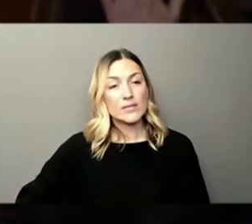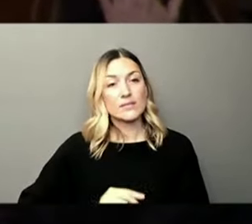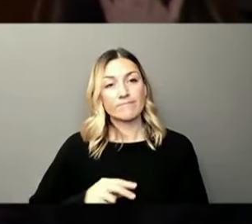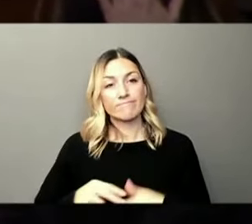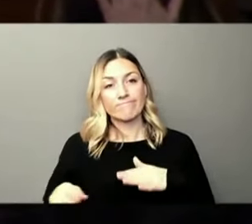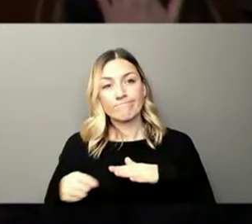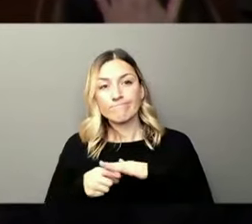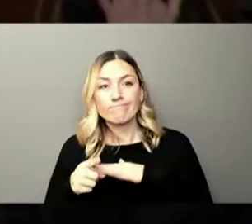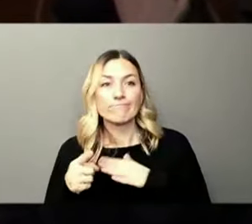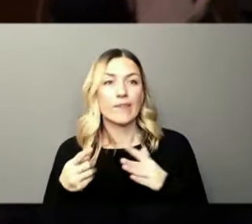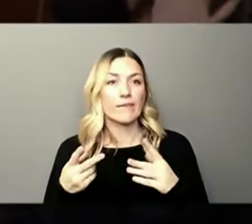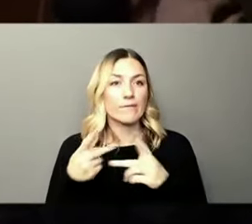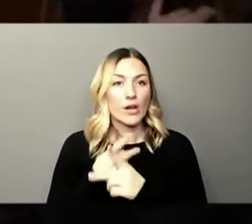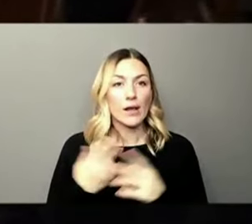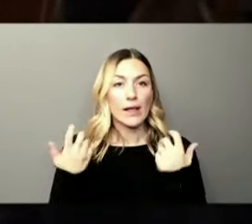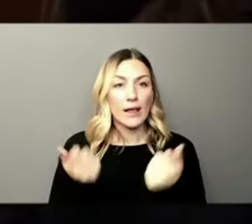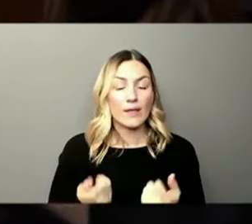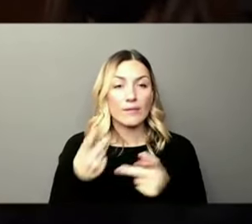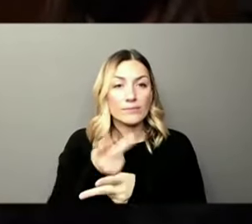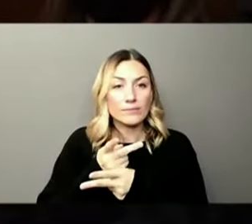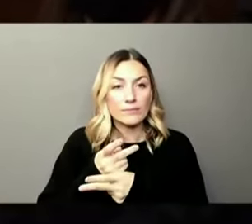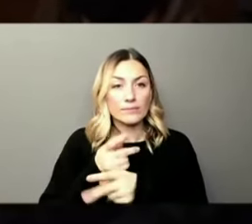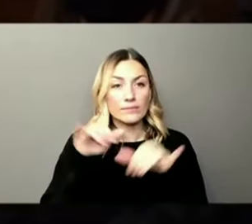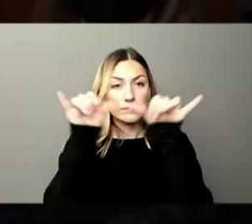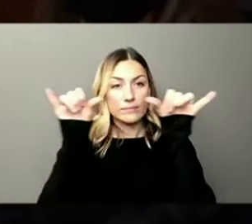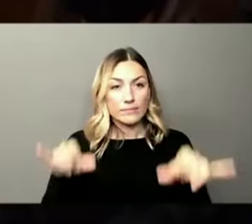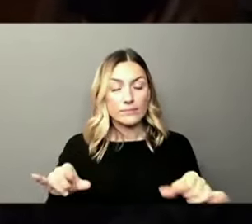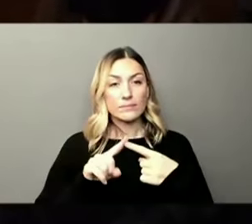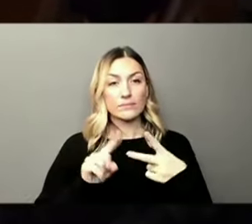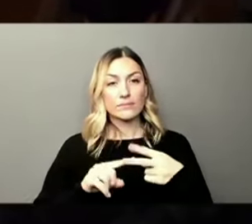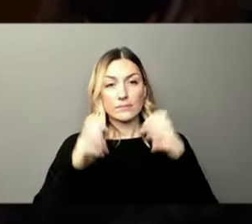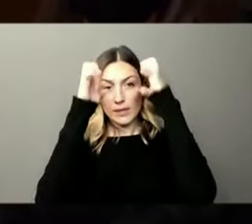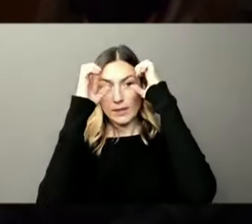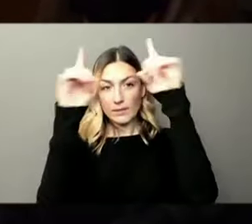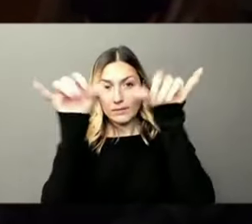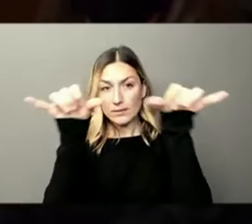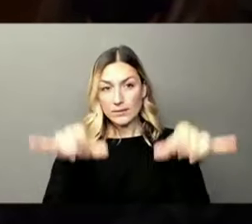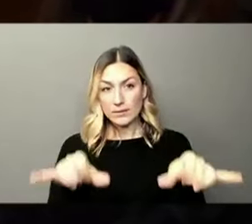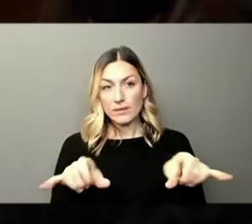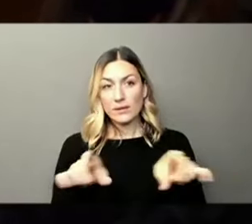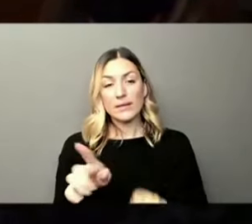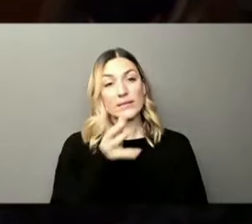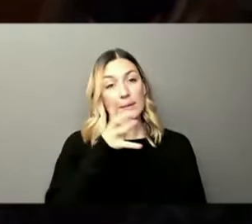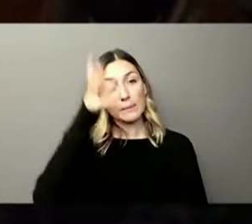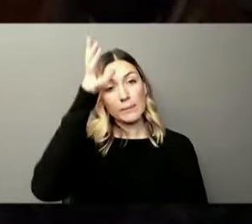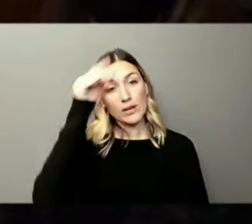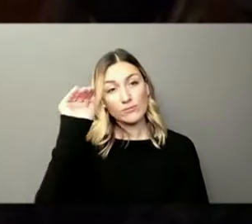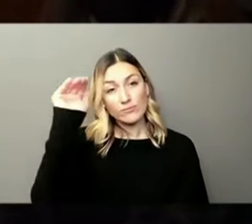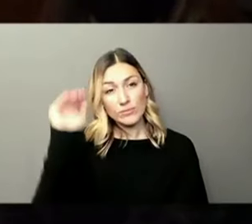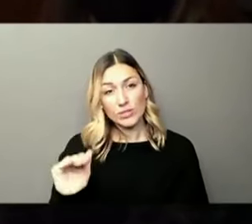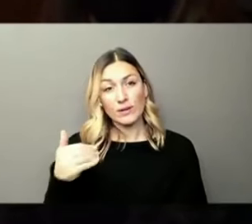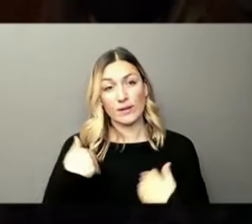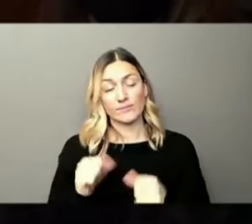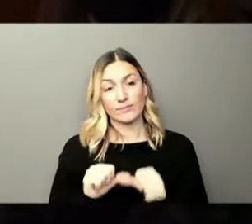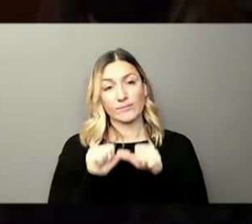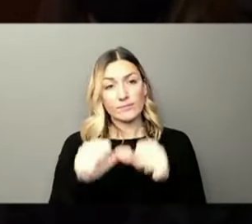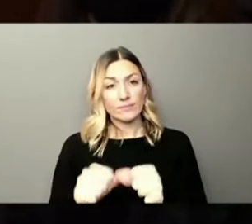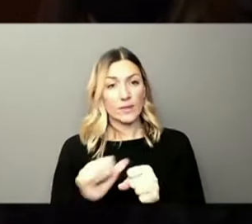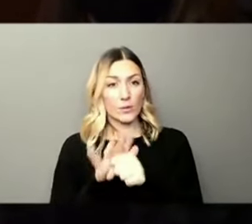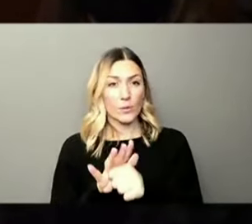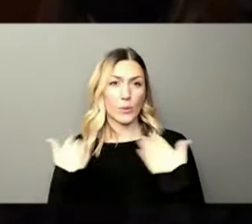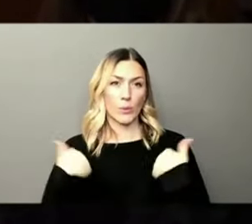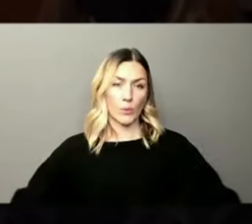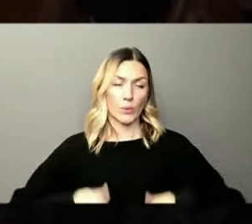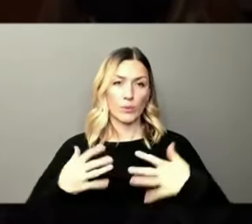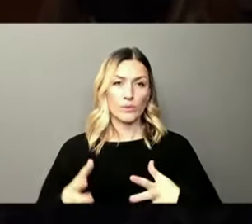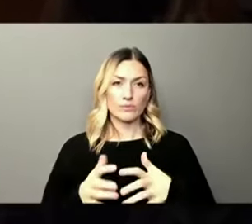system and the education system as the parent of a child with long COVID, one that is so significantly challenging that